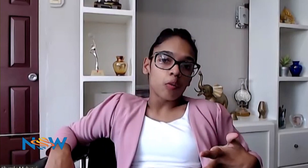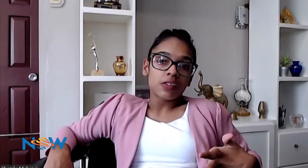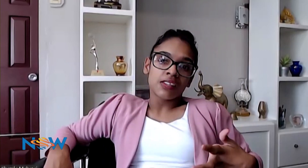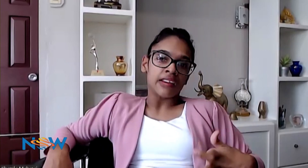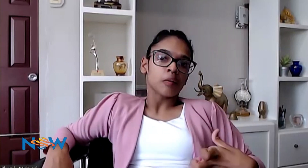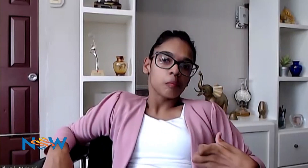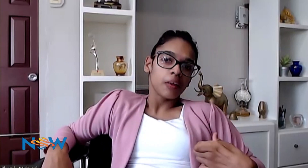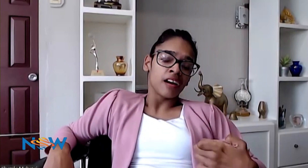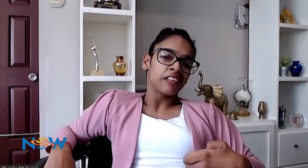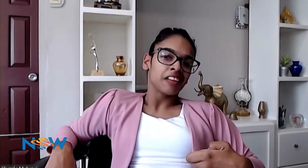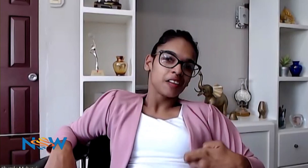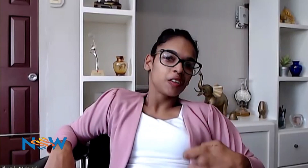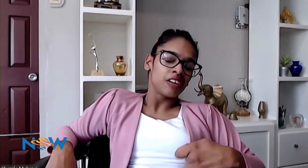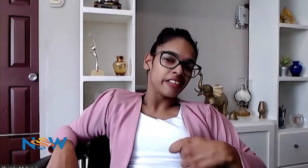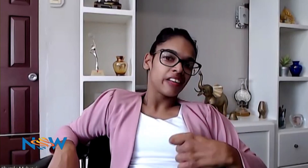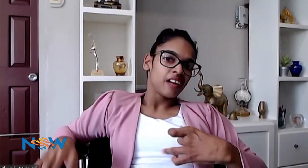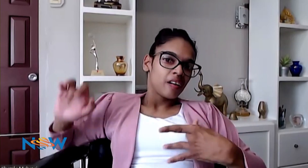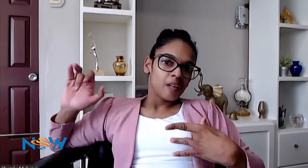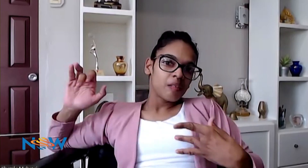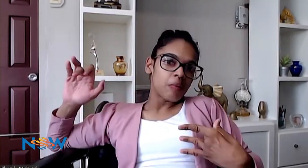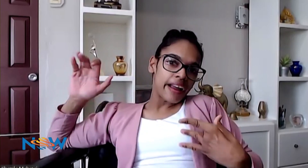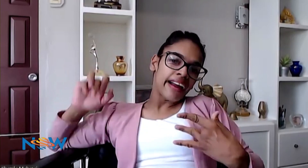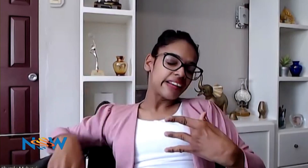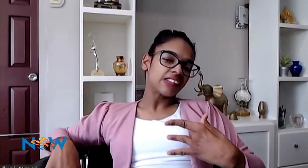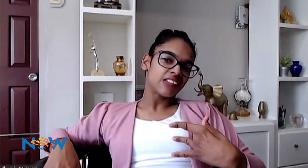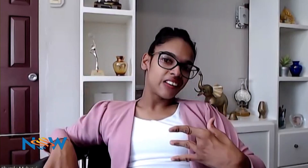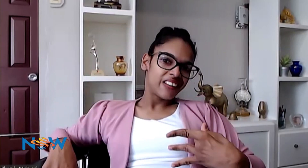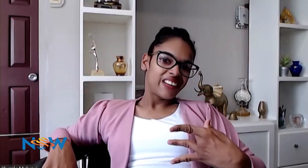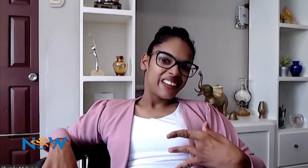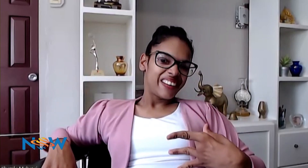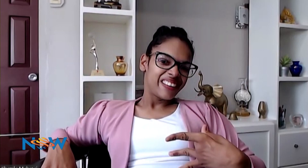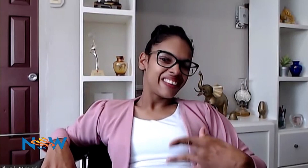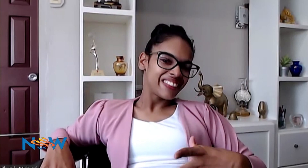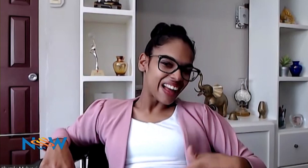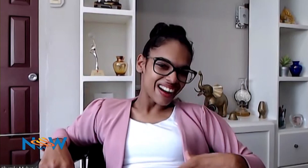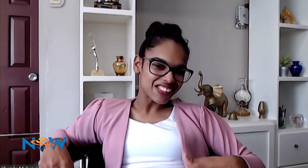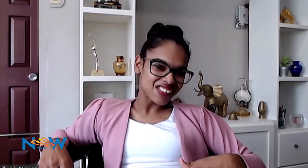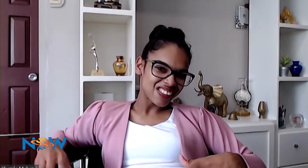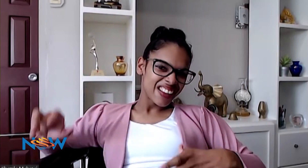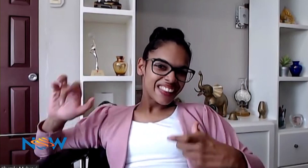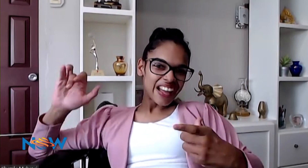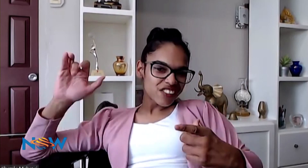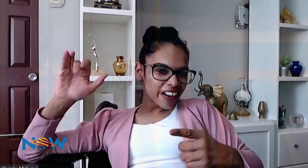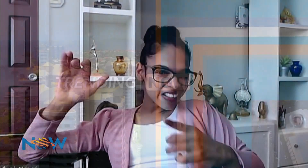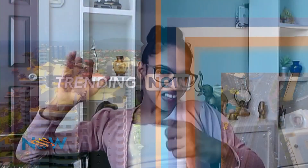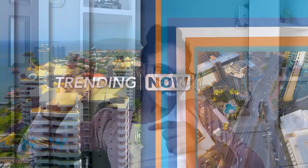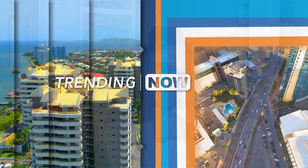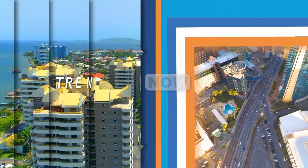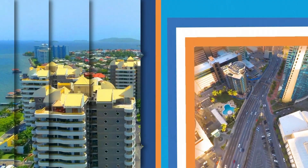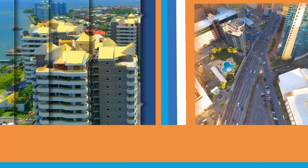As I always say, be good, do good. Bye, guys. Thanks.